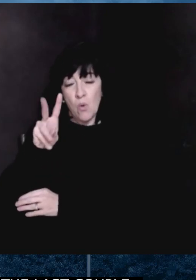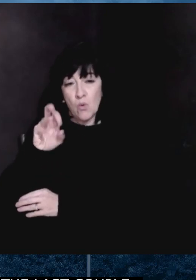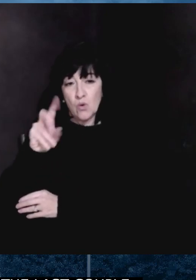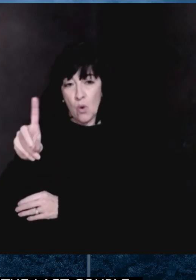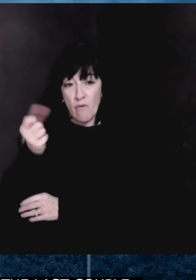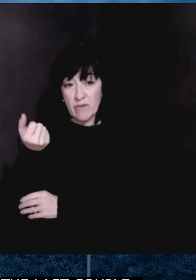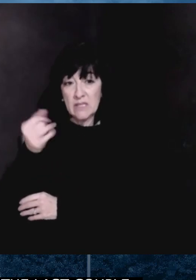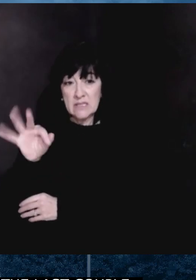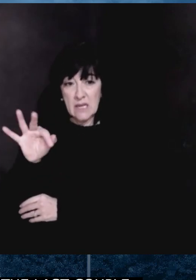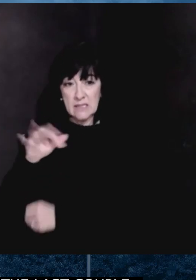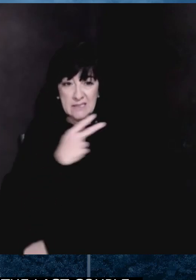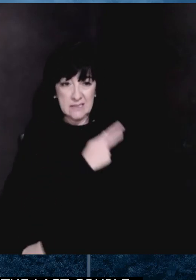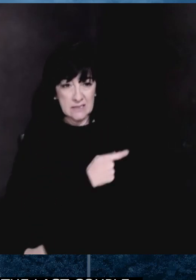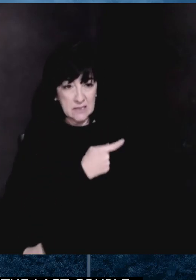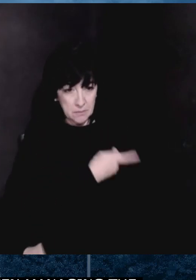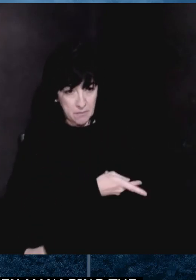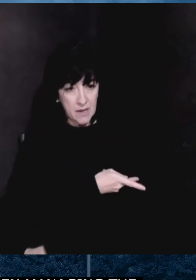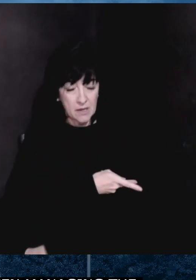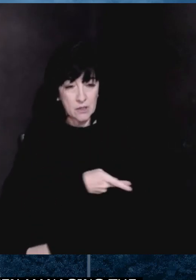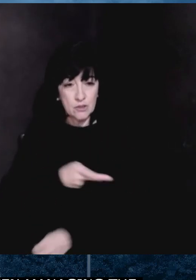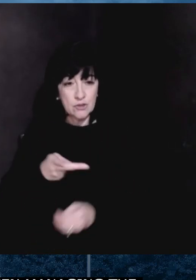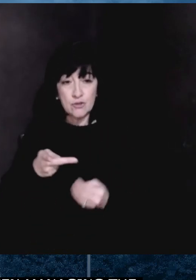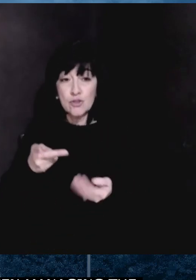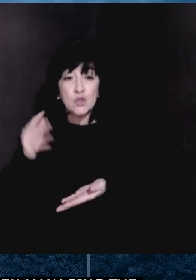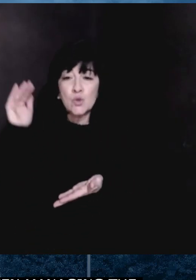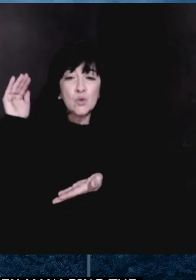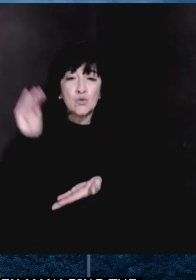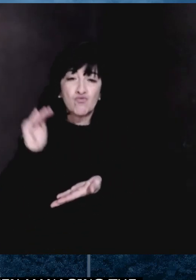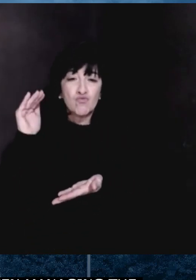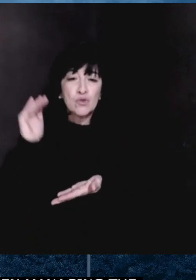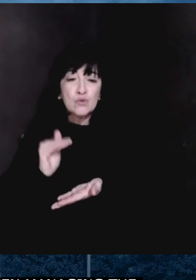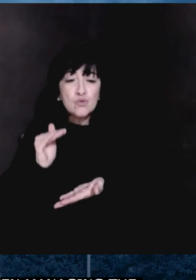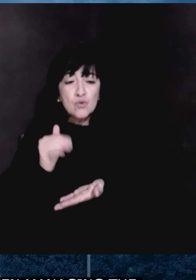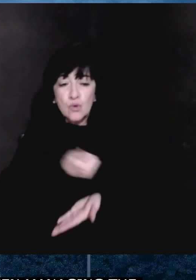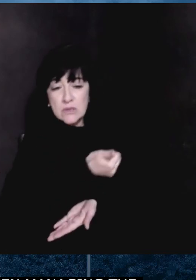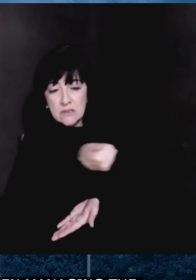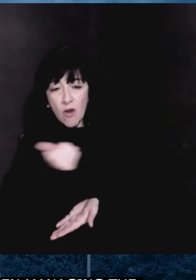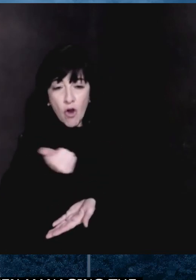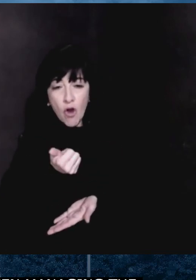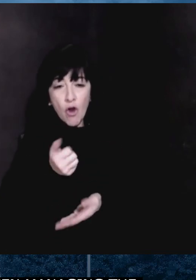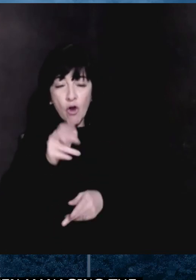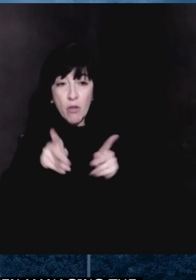to the hospital by reducing others that are in the hospital for